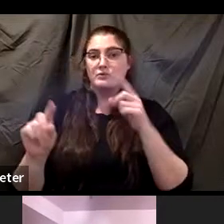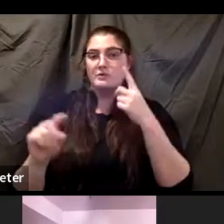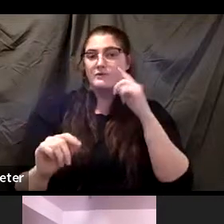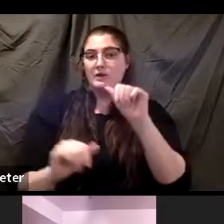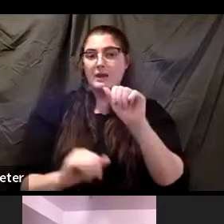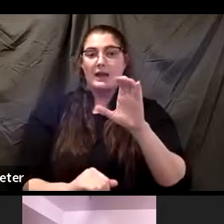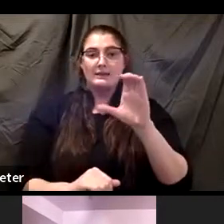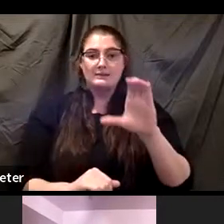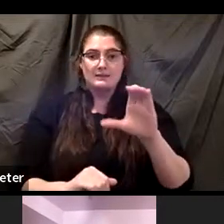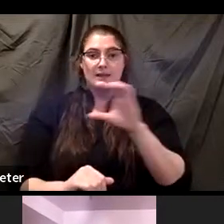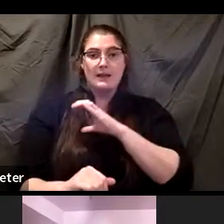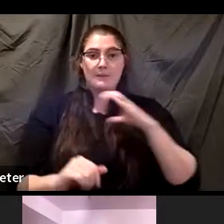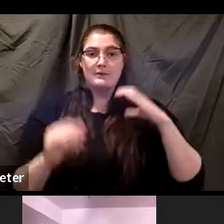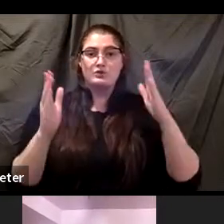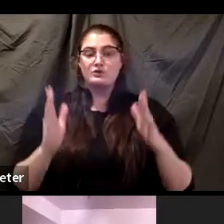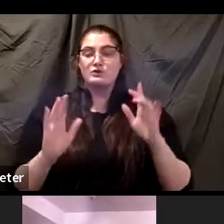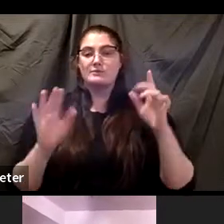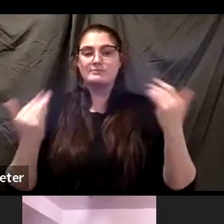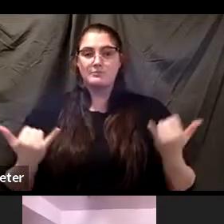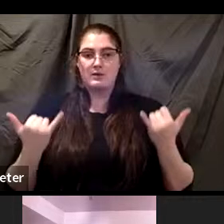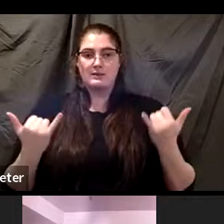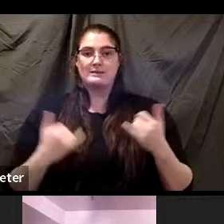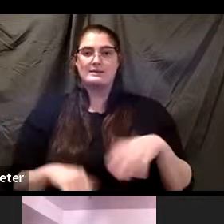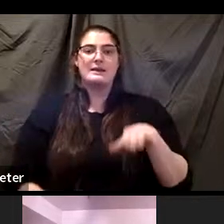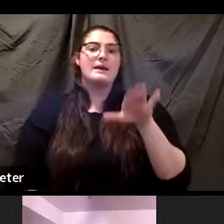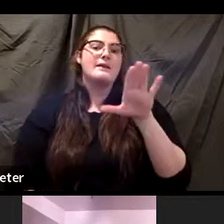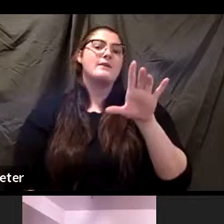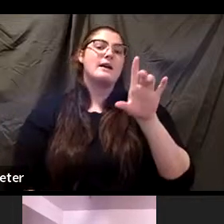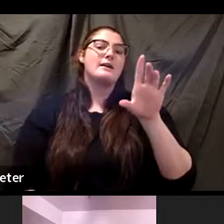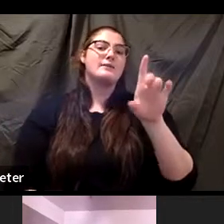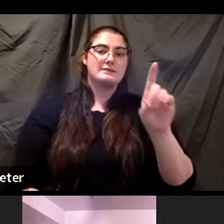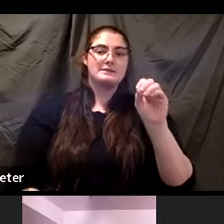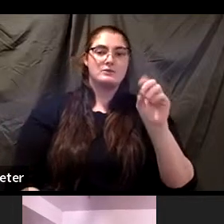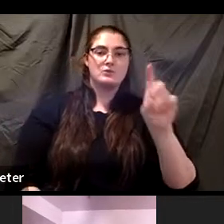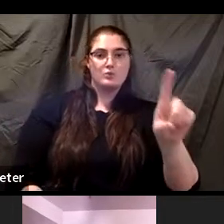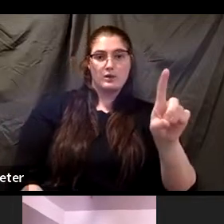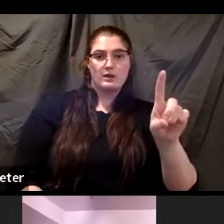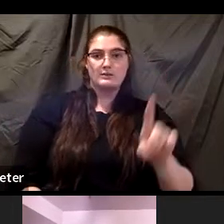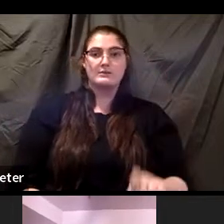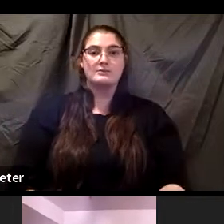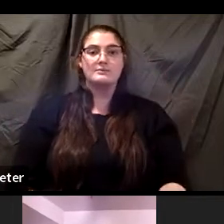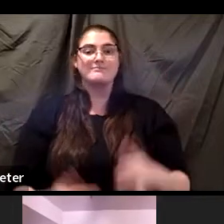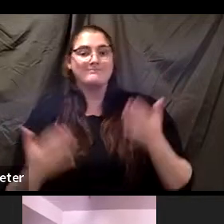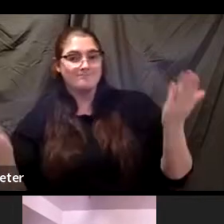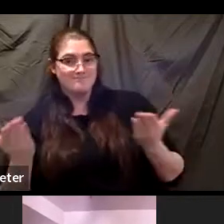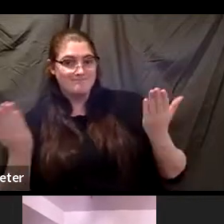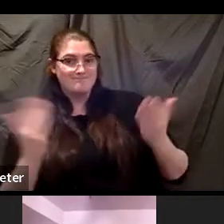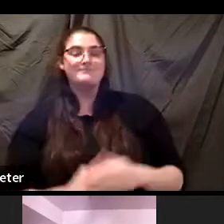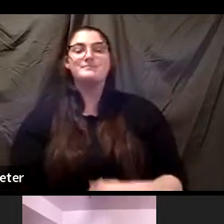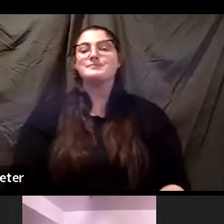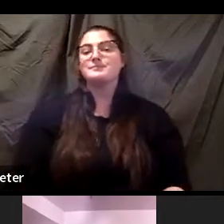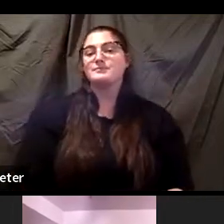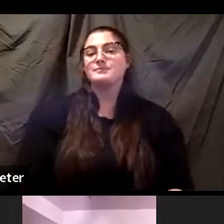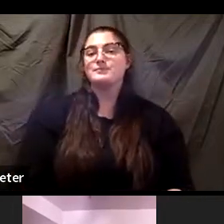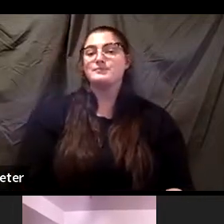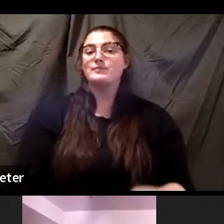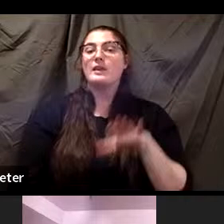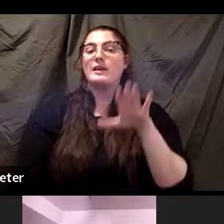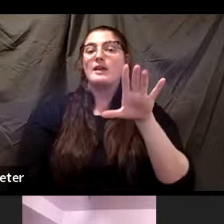present. As 5Ds 01. Present.